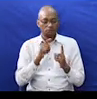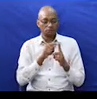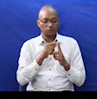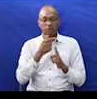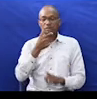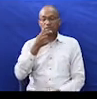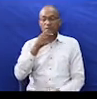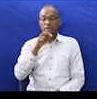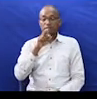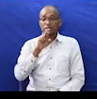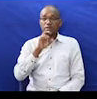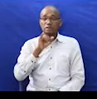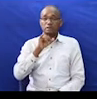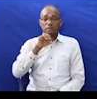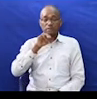metron.